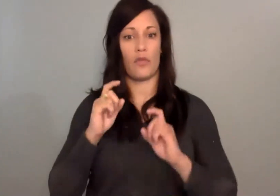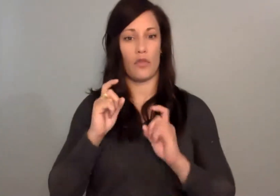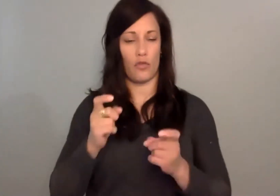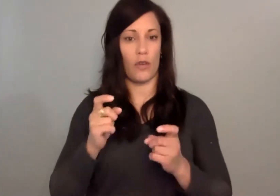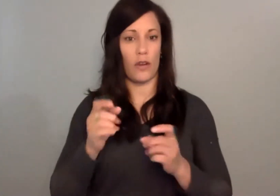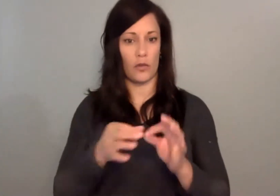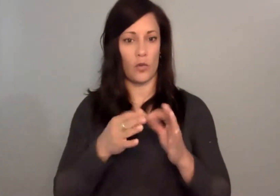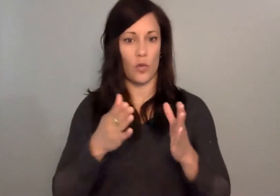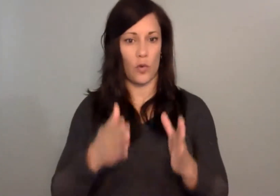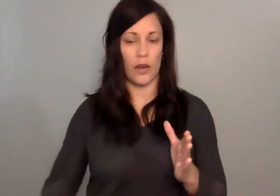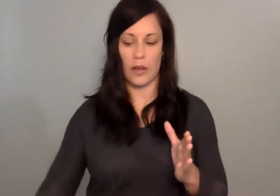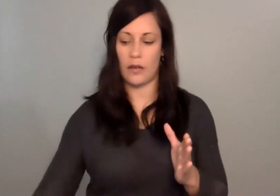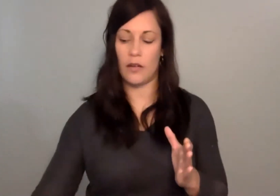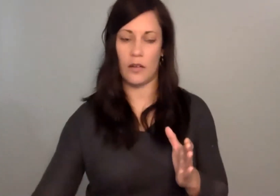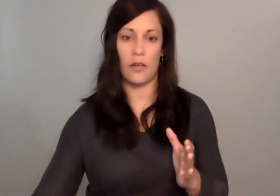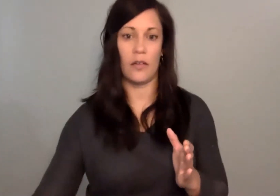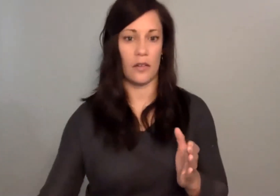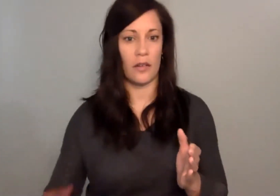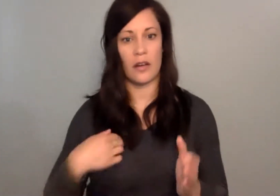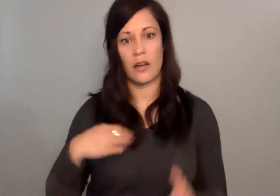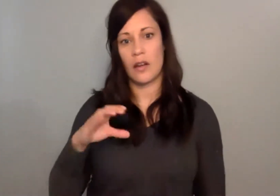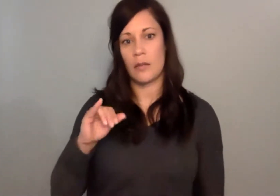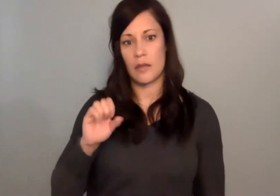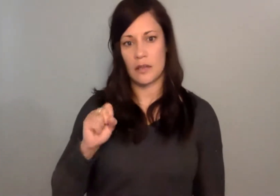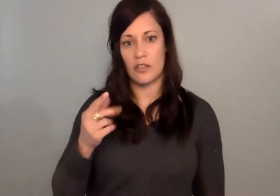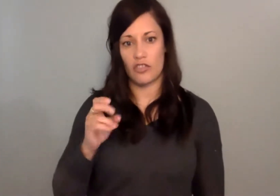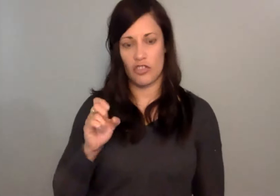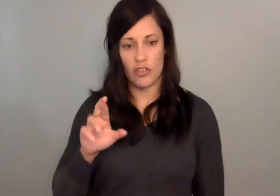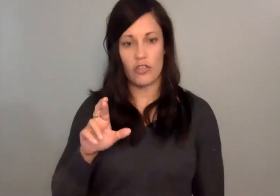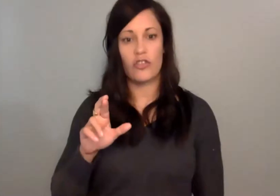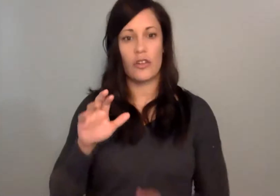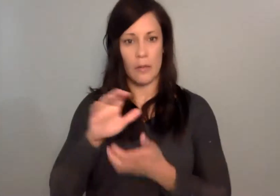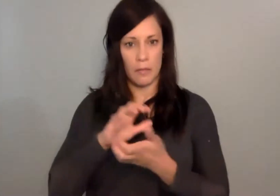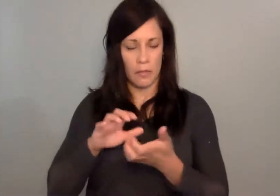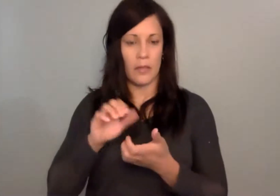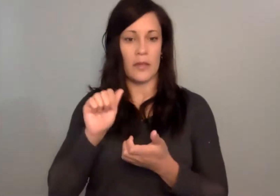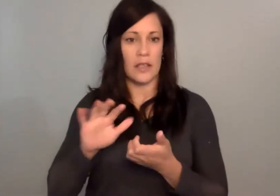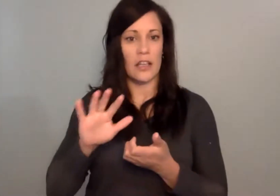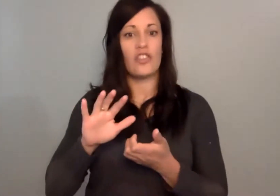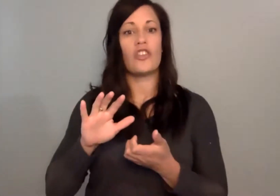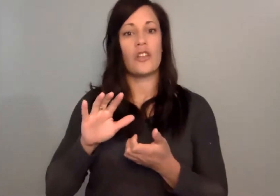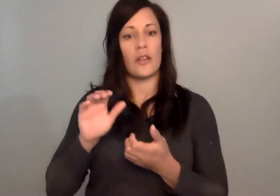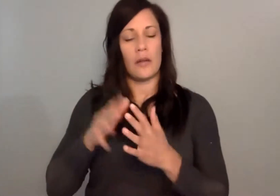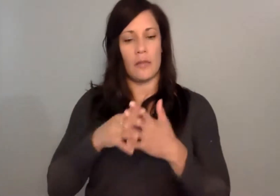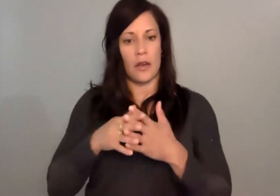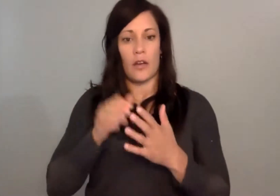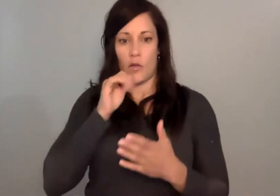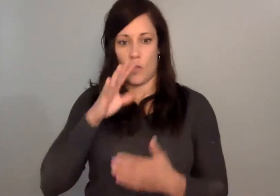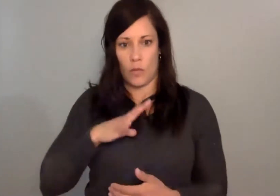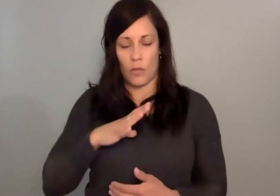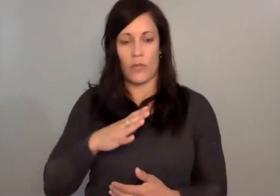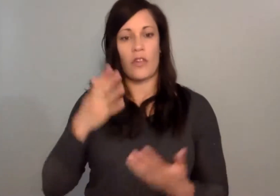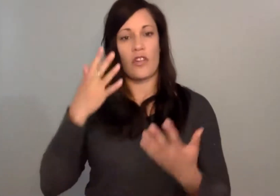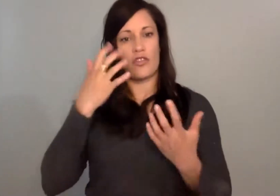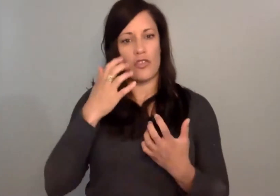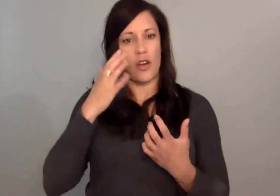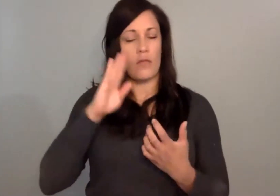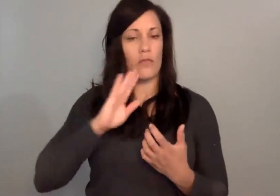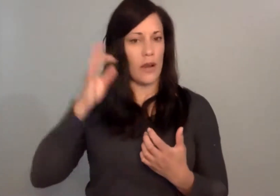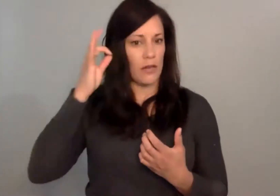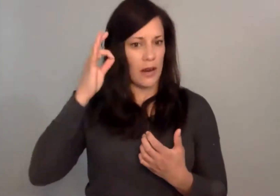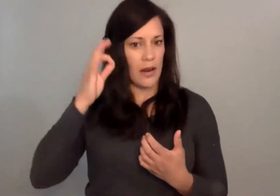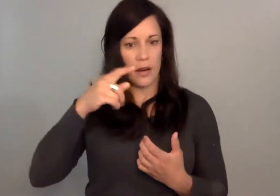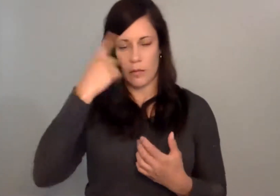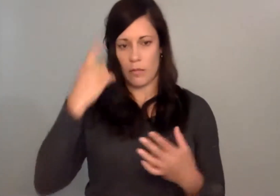ArtsFund. I identify as a cisgendered, mixed-race Asian American woman. I have dark brown hair, and I'm wearing a